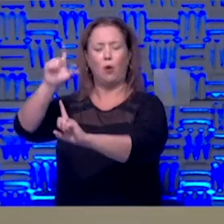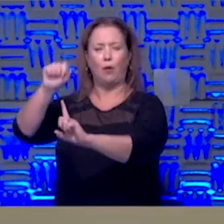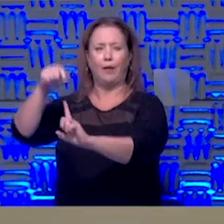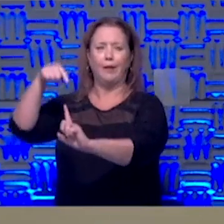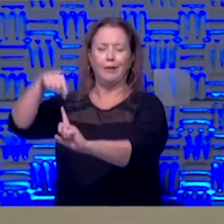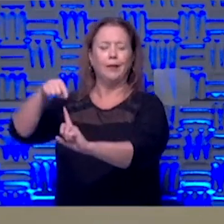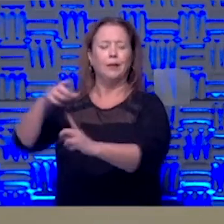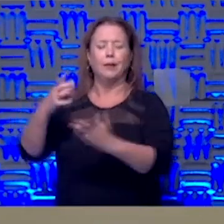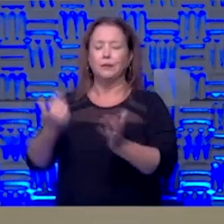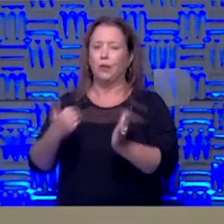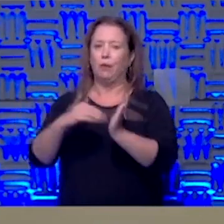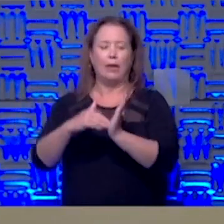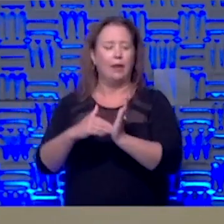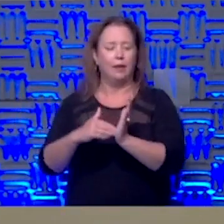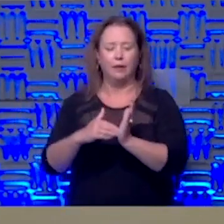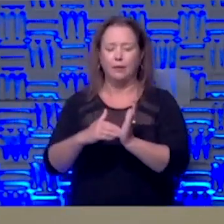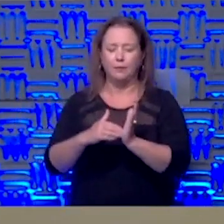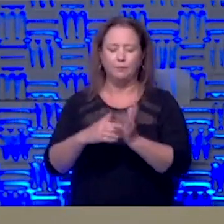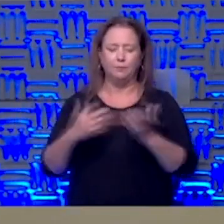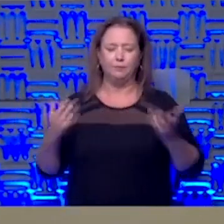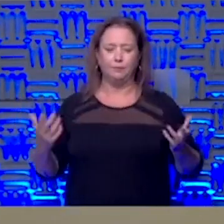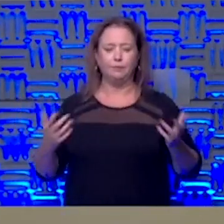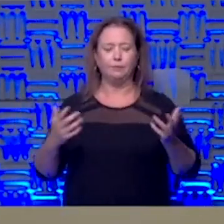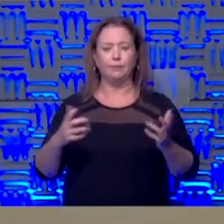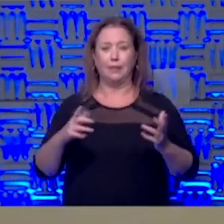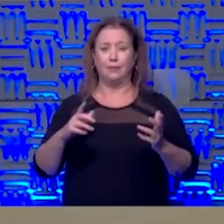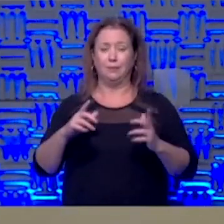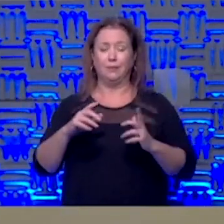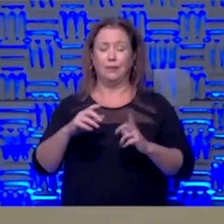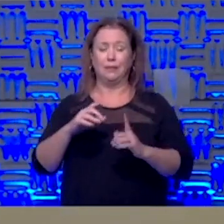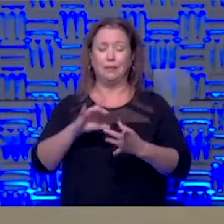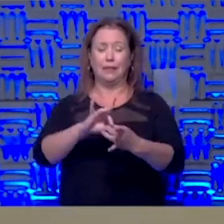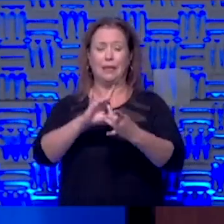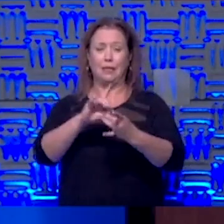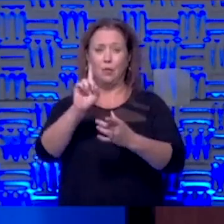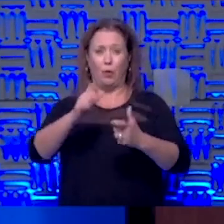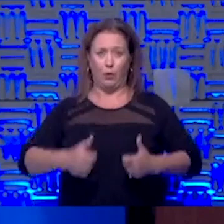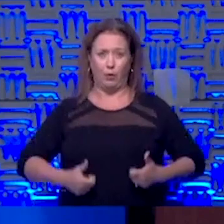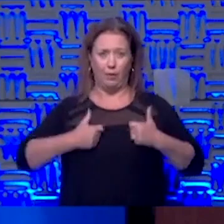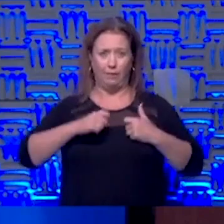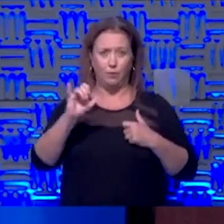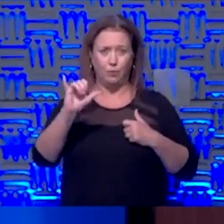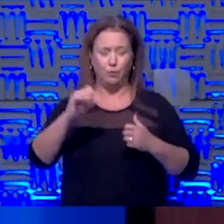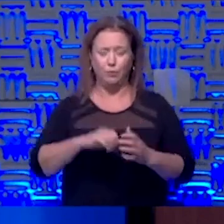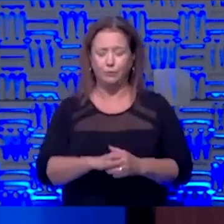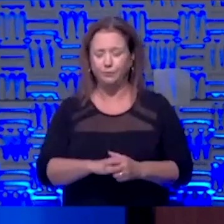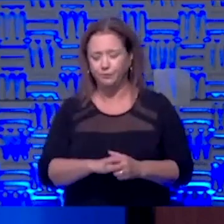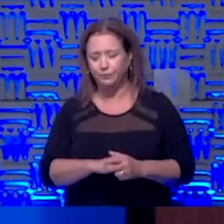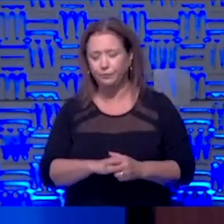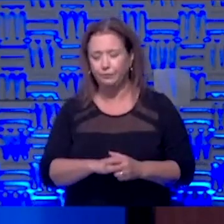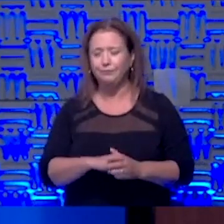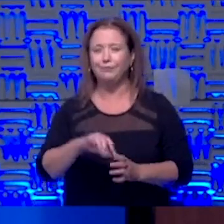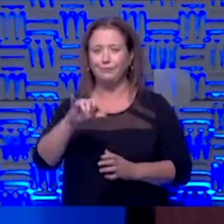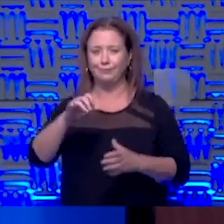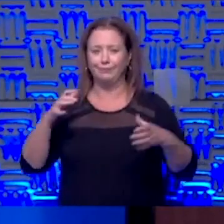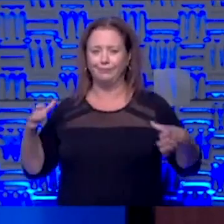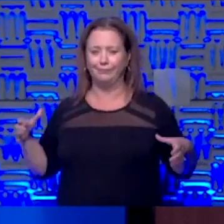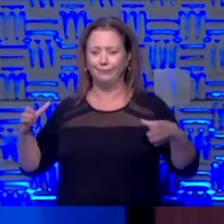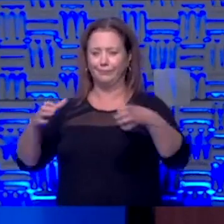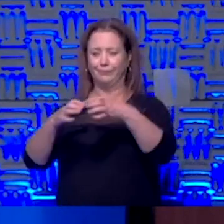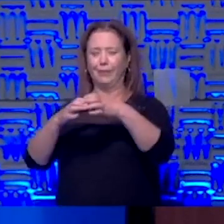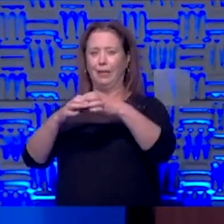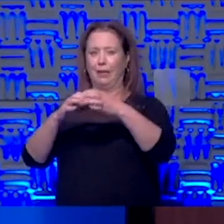So again, it all has to also do with where you live. Some of the greatest density